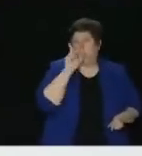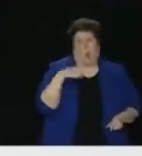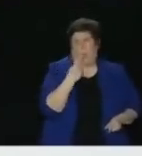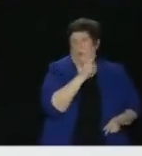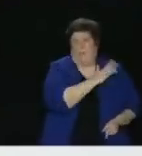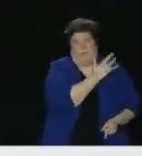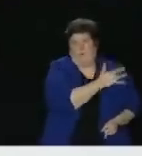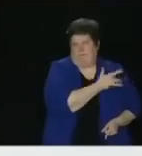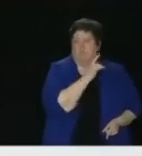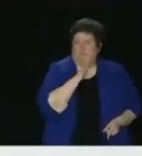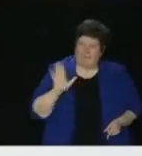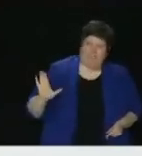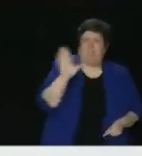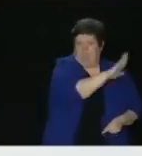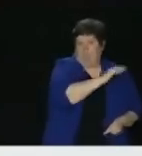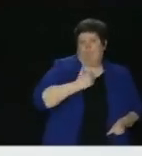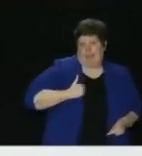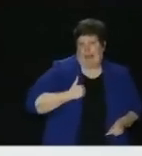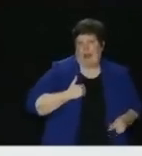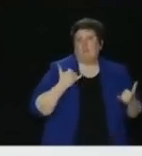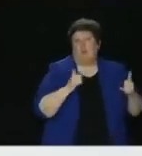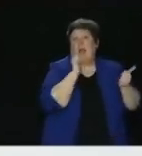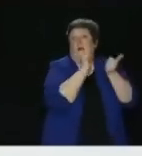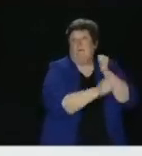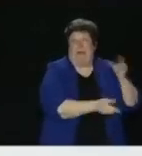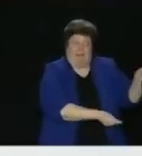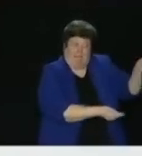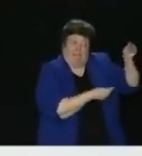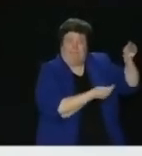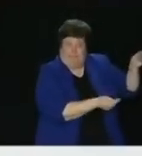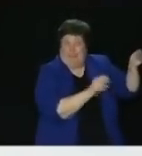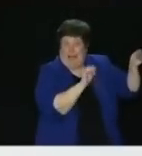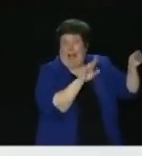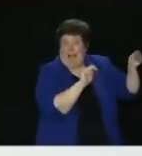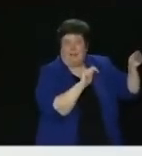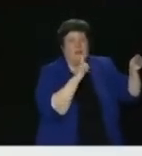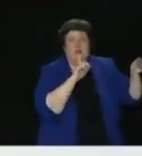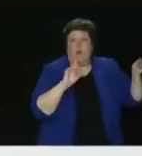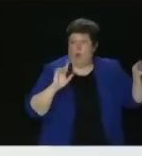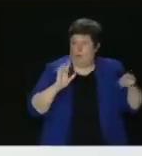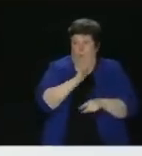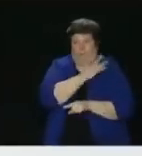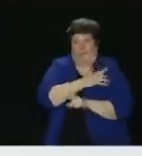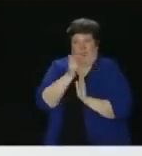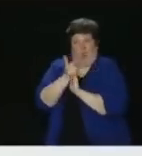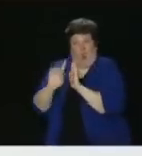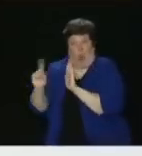such measures, under such an act, we can do so. We cannot do so through provincial legislation.